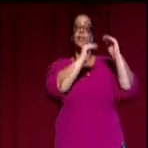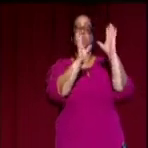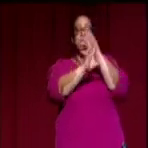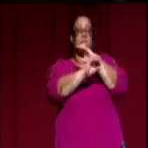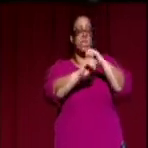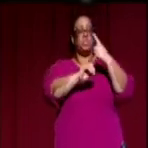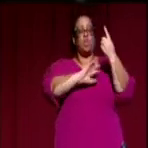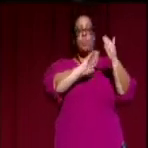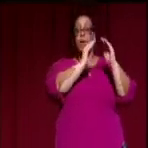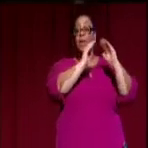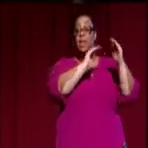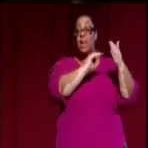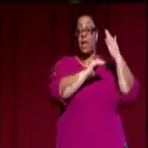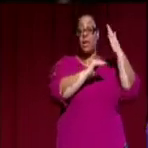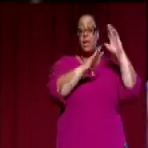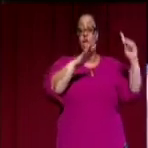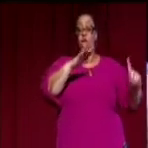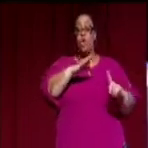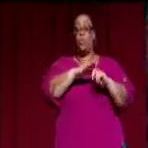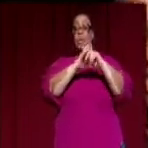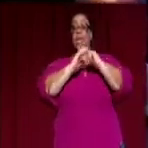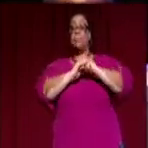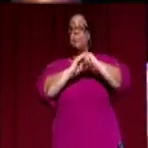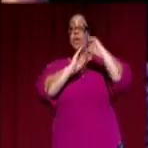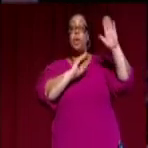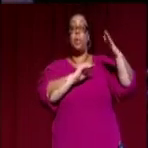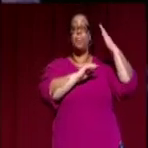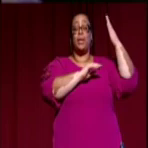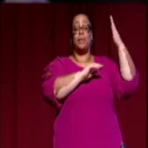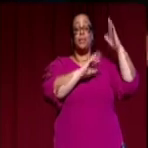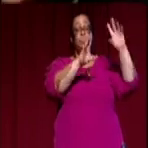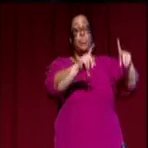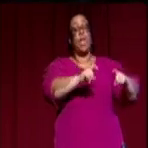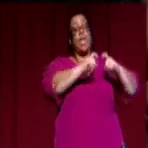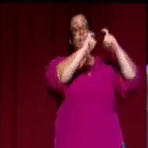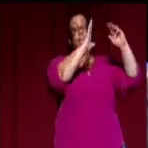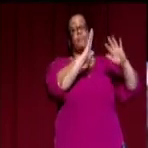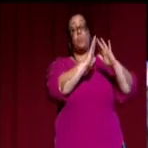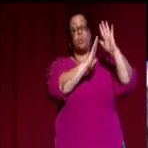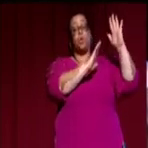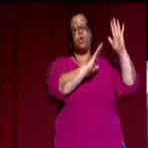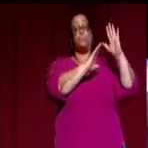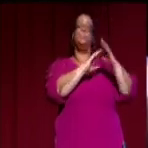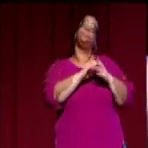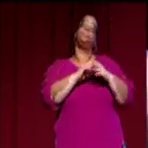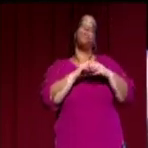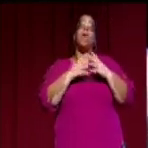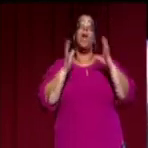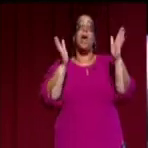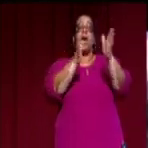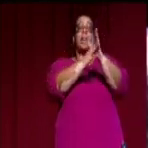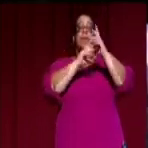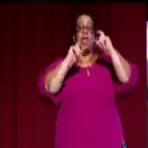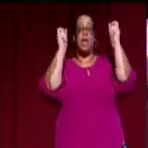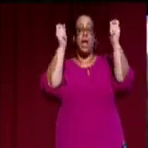Nobody like him. We came to bless him and give him glory. Shout halle, halle,